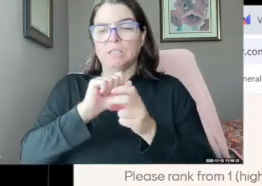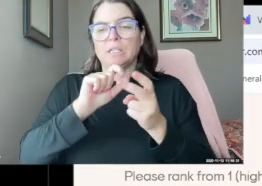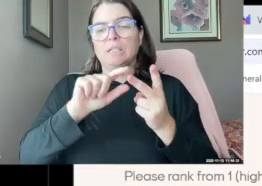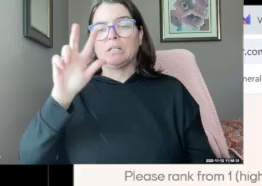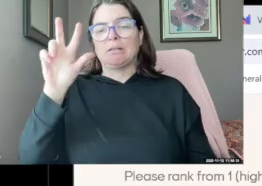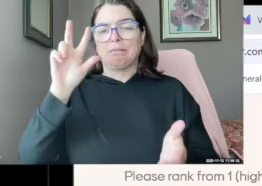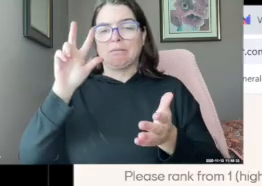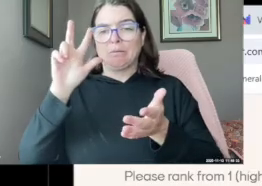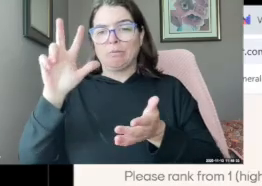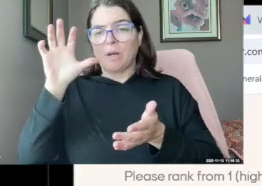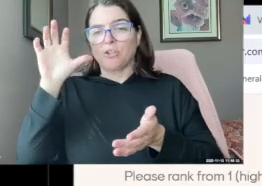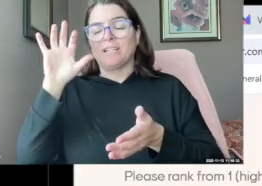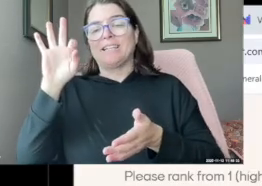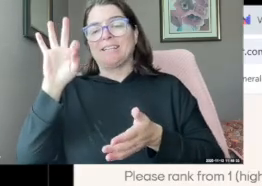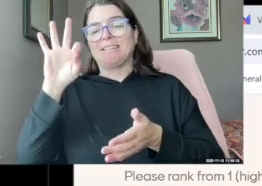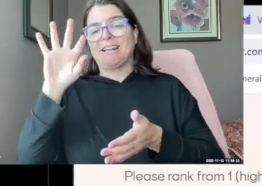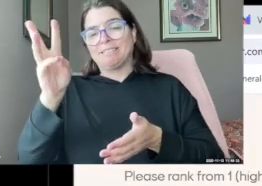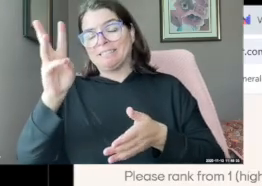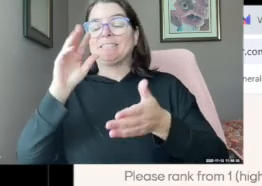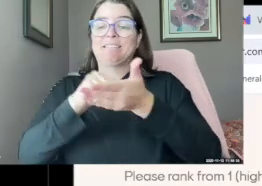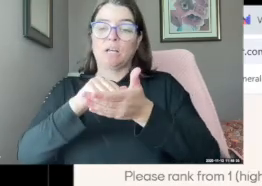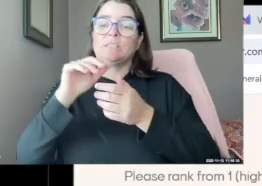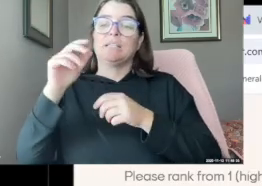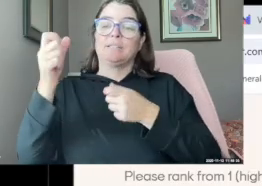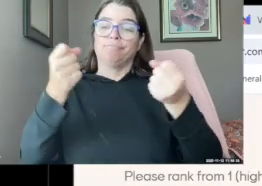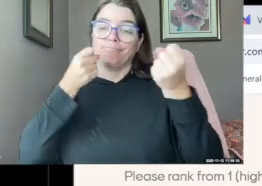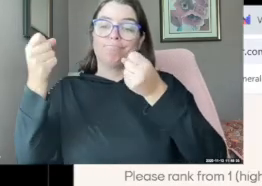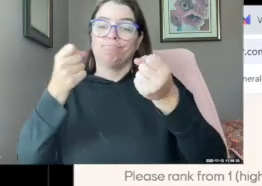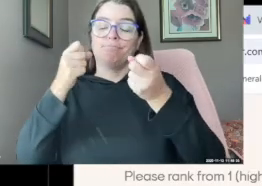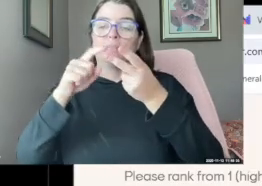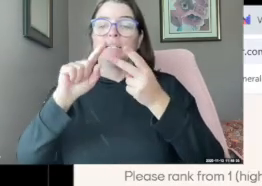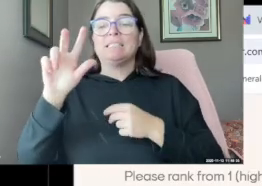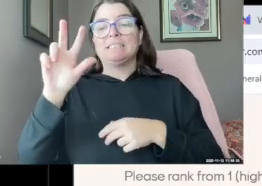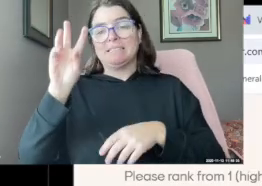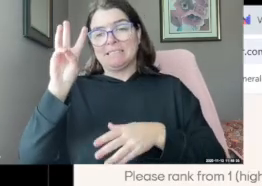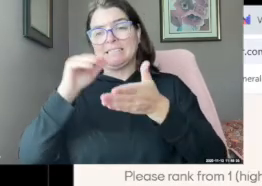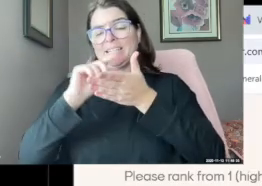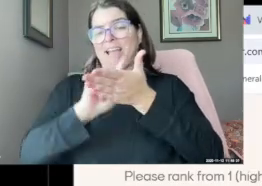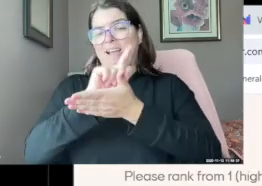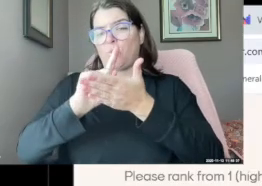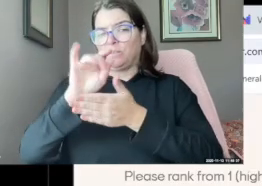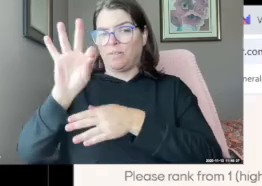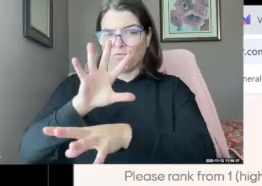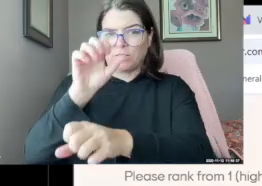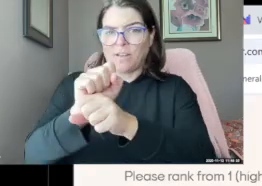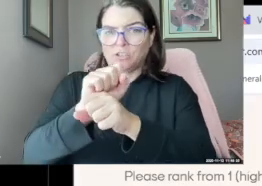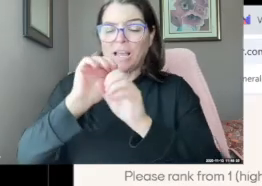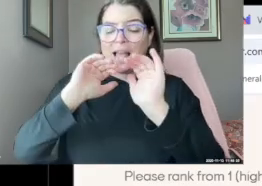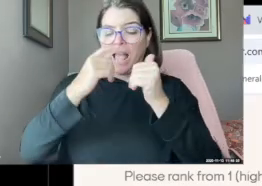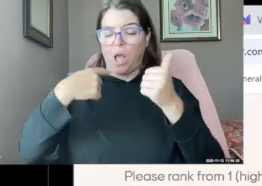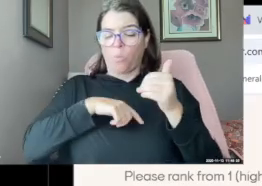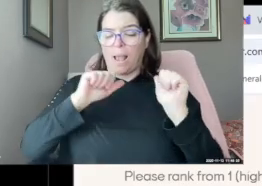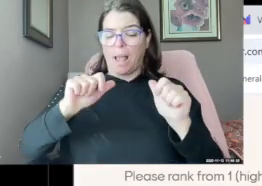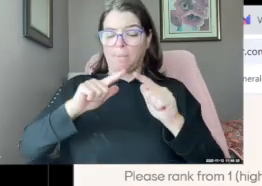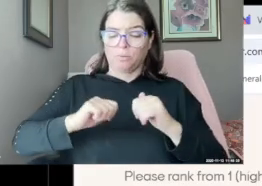2024 alone, we had 4,900 bookings, 396,000 electric vehicle miles